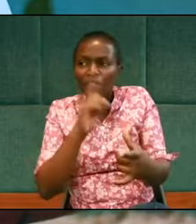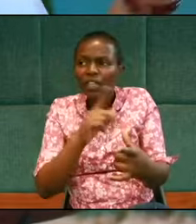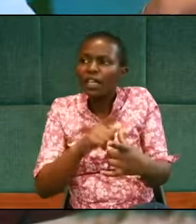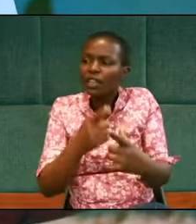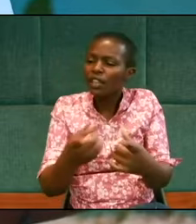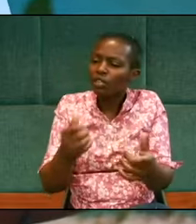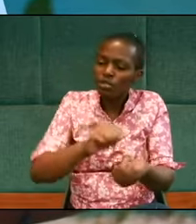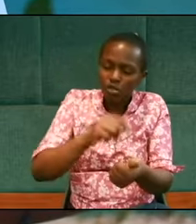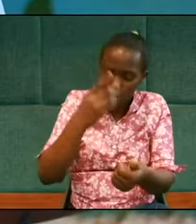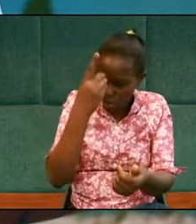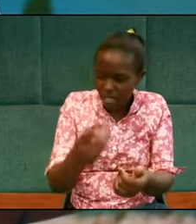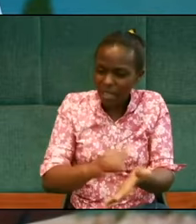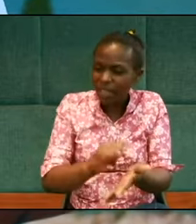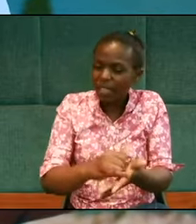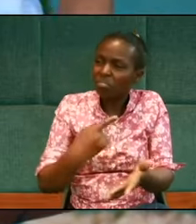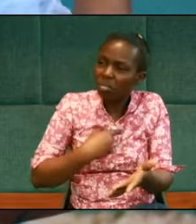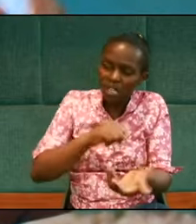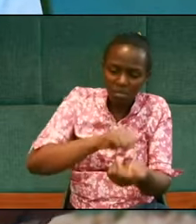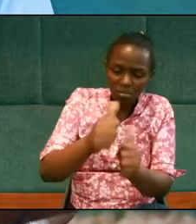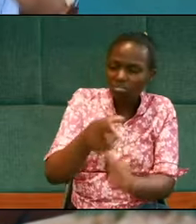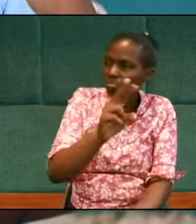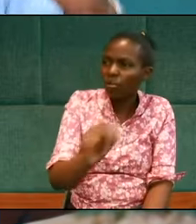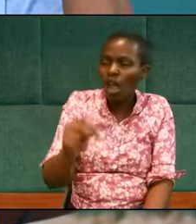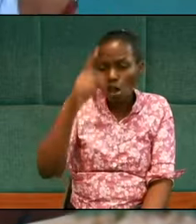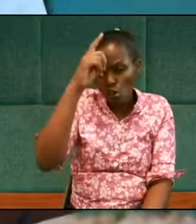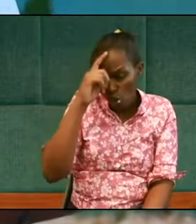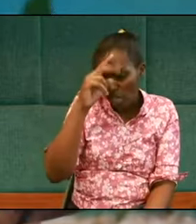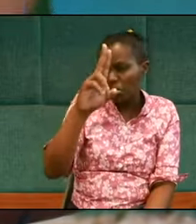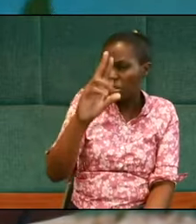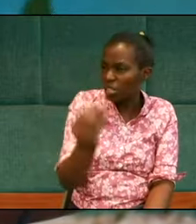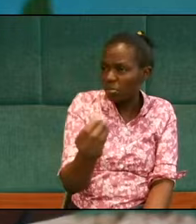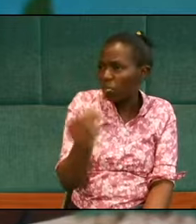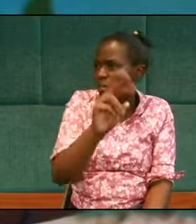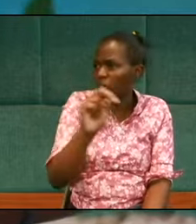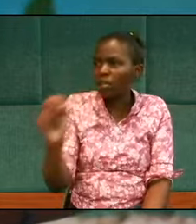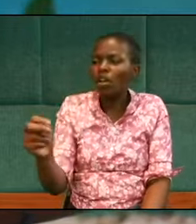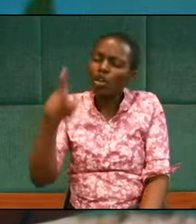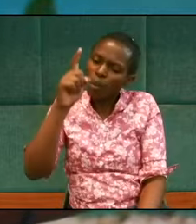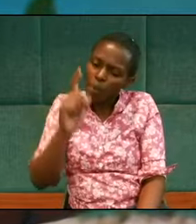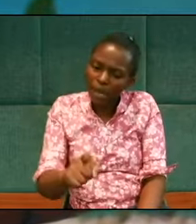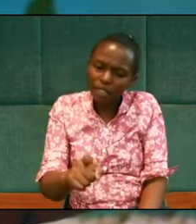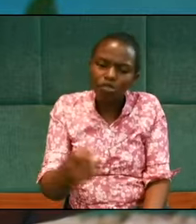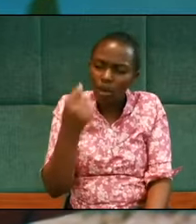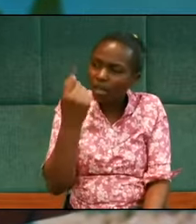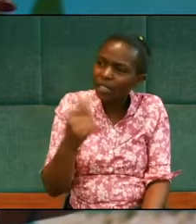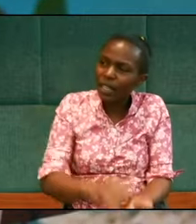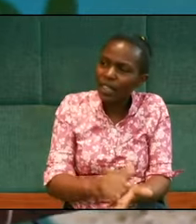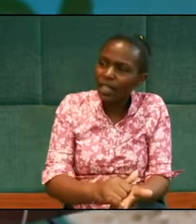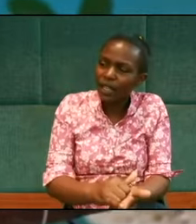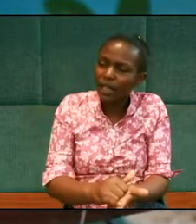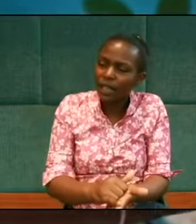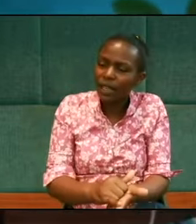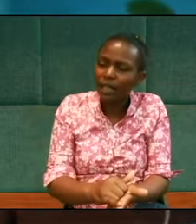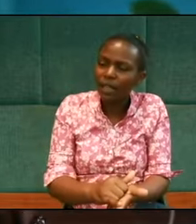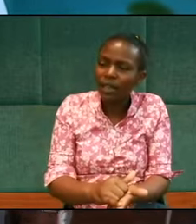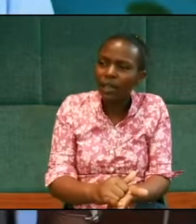life. Then he said that it is too much. No, it is not too much. Knowledge is not cheap. Understanding is not cheap. You need to understand the concept of